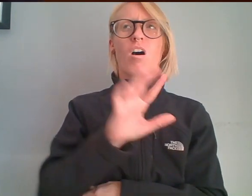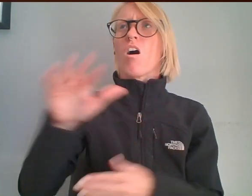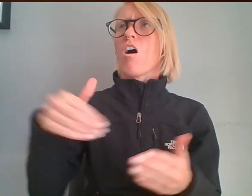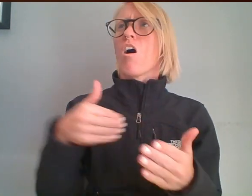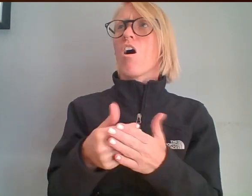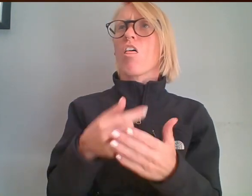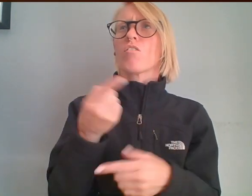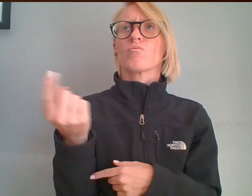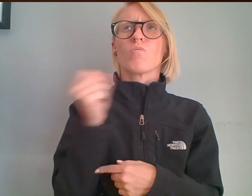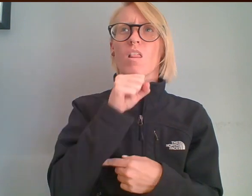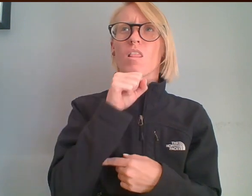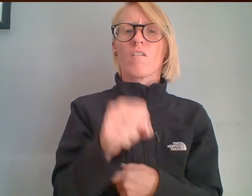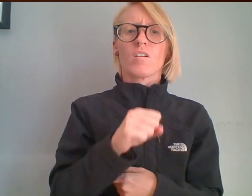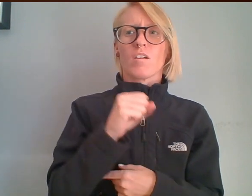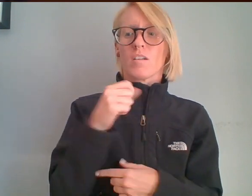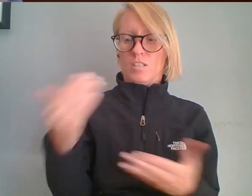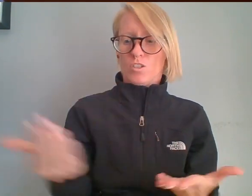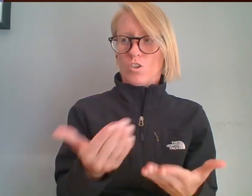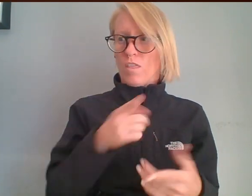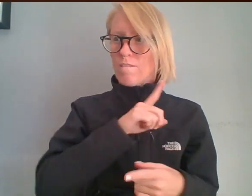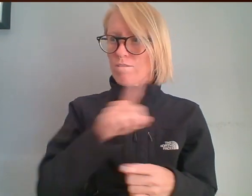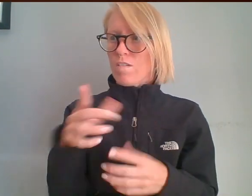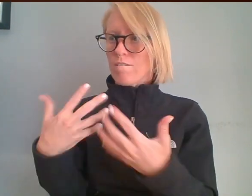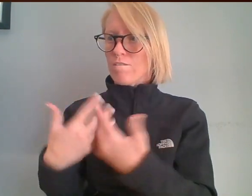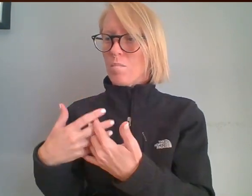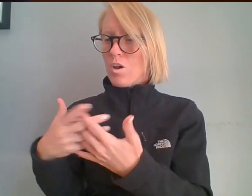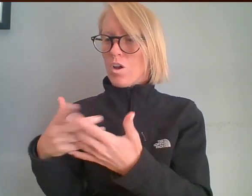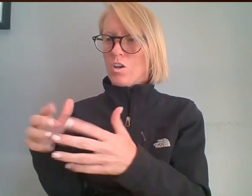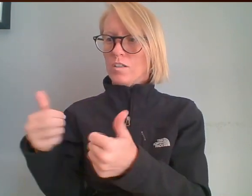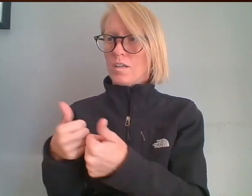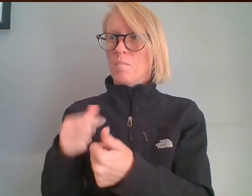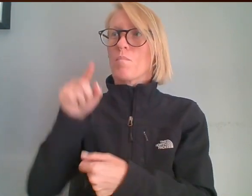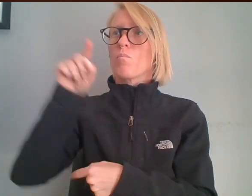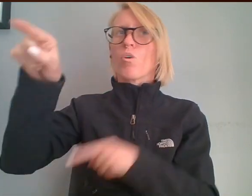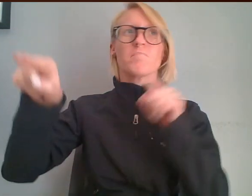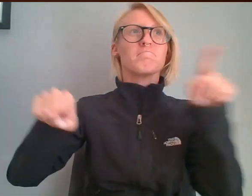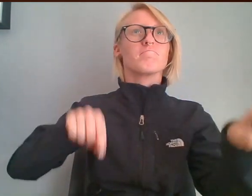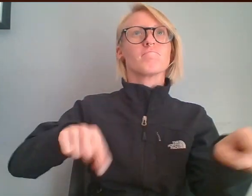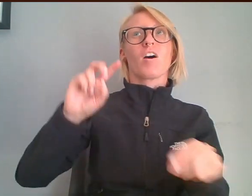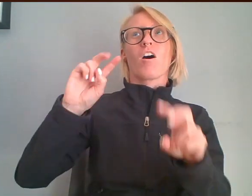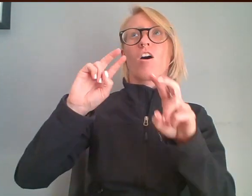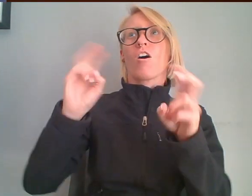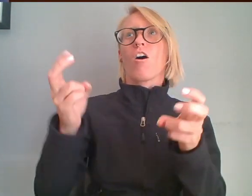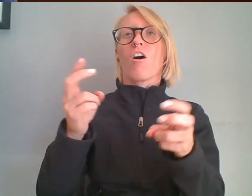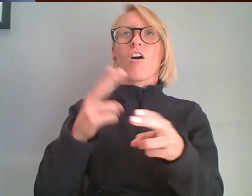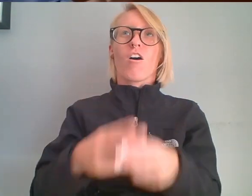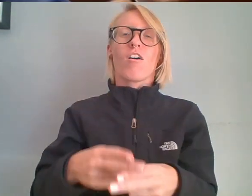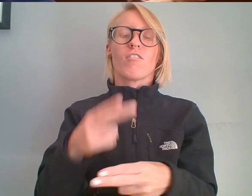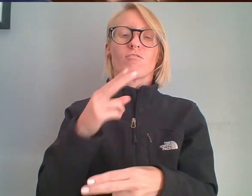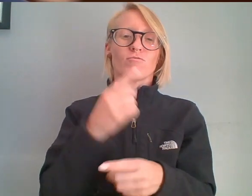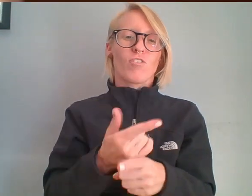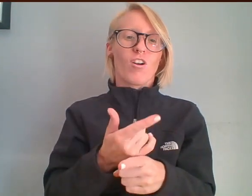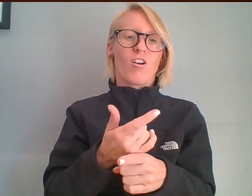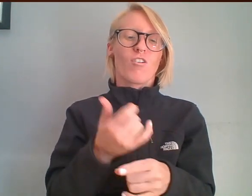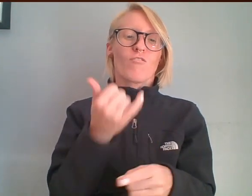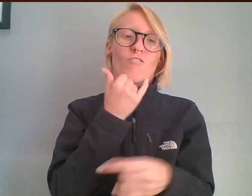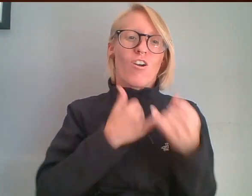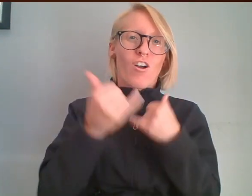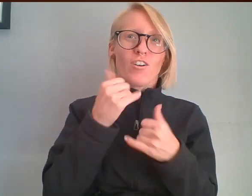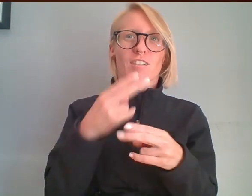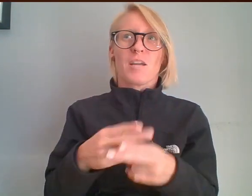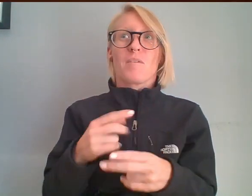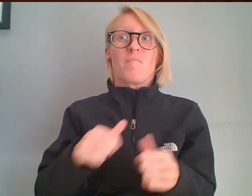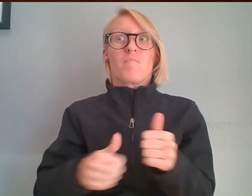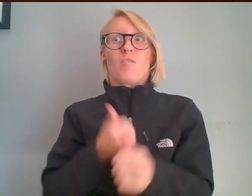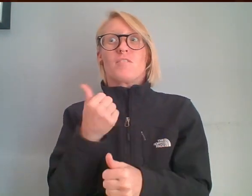from here to the football game, point at things and call them the wrong name. It'll be fun. If most of us do it, then it won't be weird.